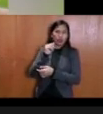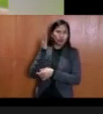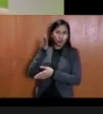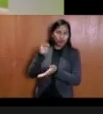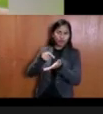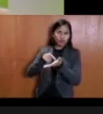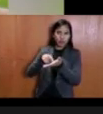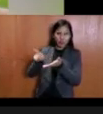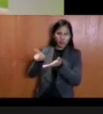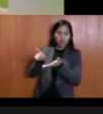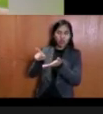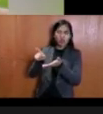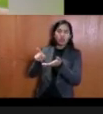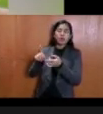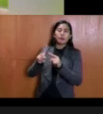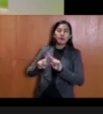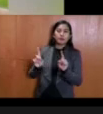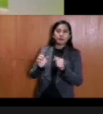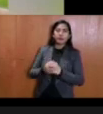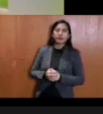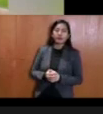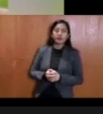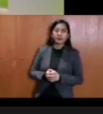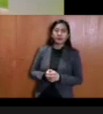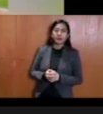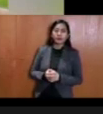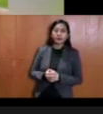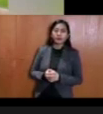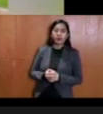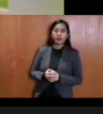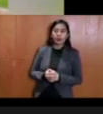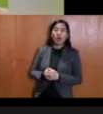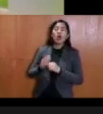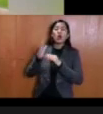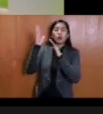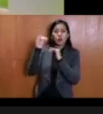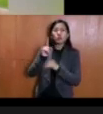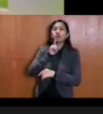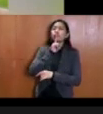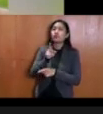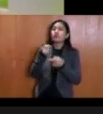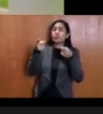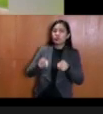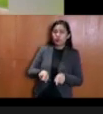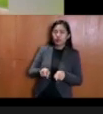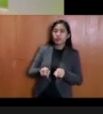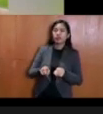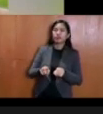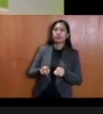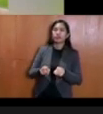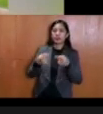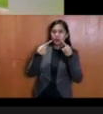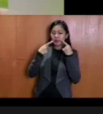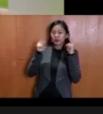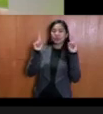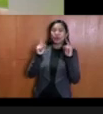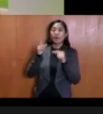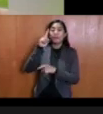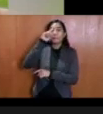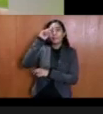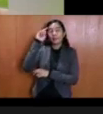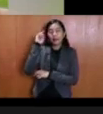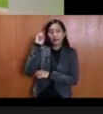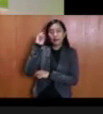on what can be done about that. I hope it really happens. It really pushes through, because it's